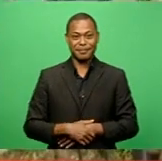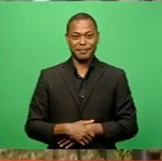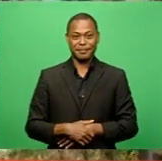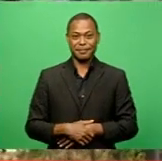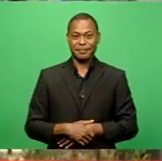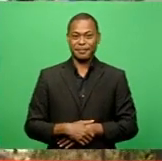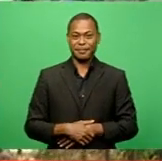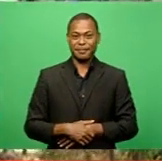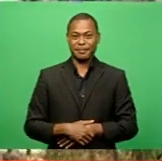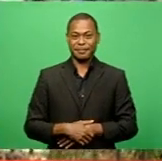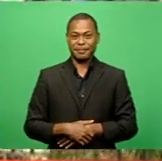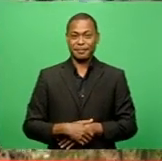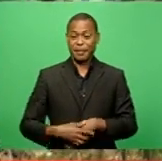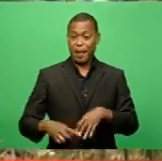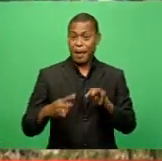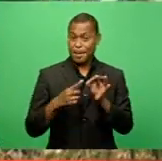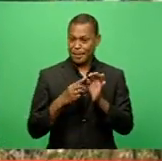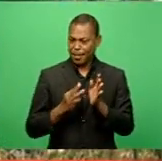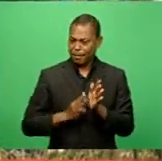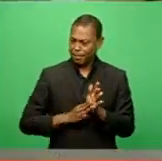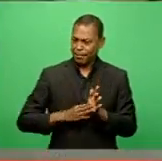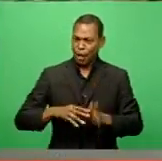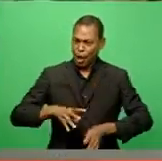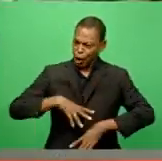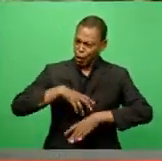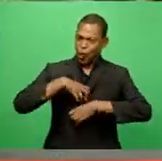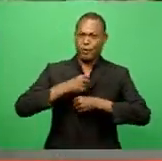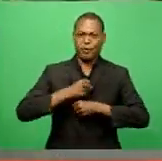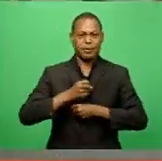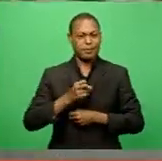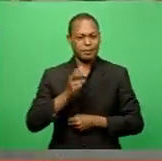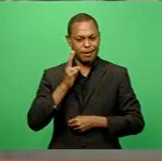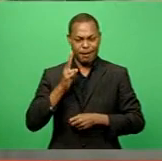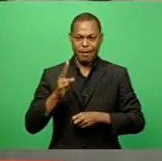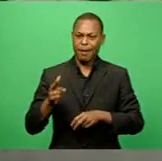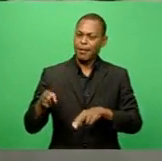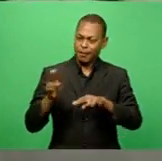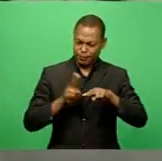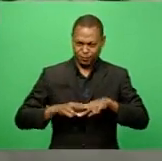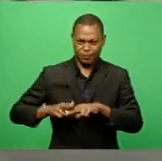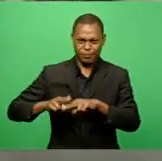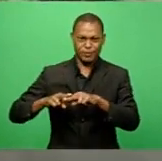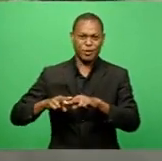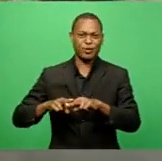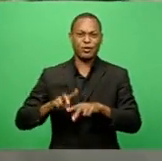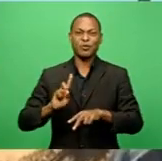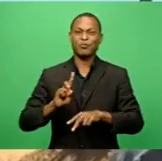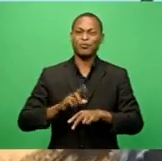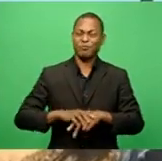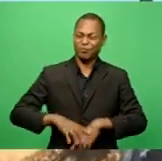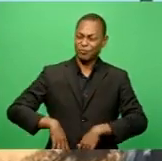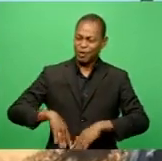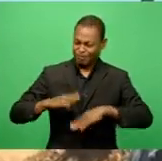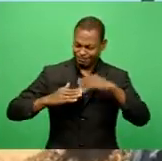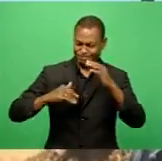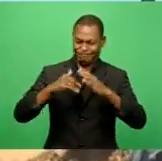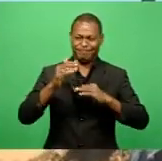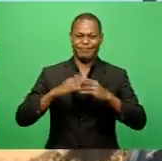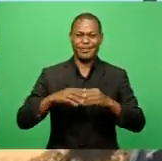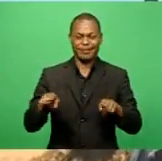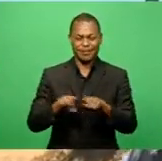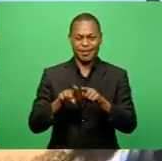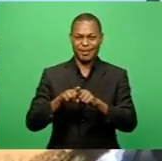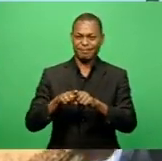The Prime Minister remains confident Fiji will recover from this situation as we have in the past. To come